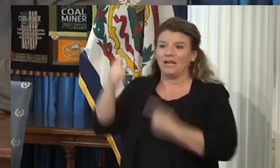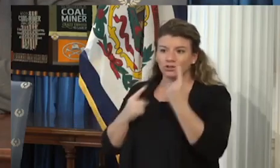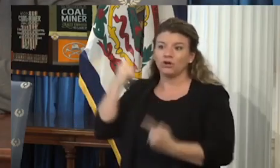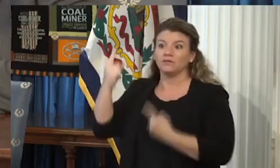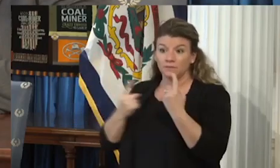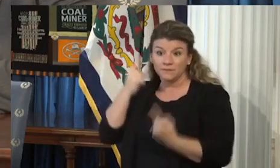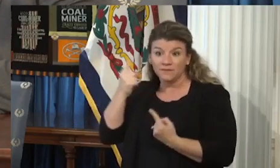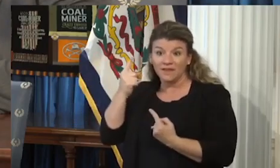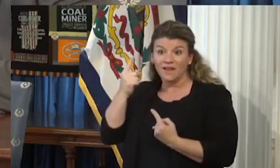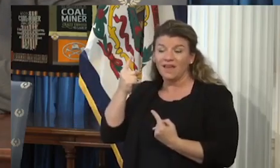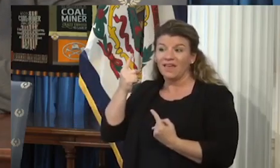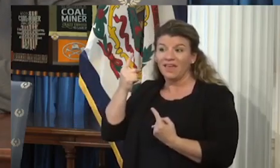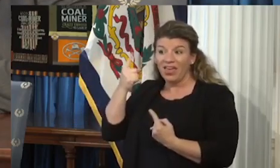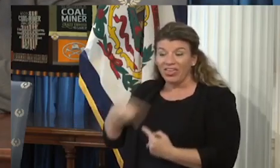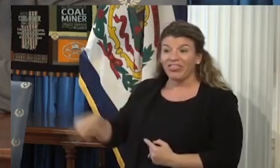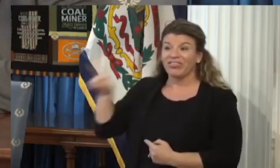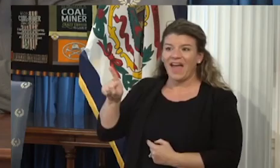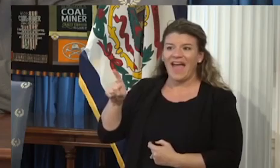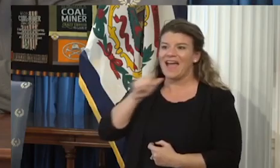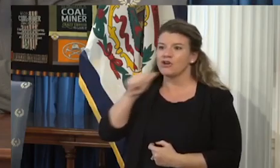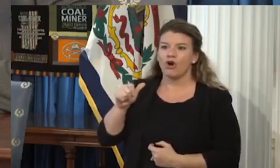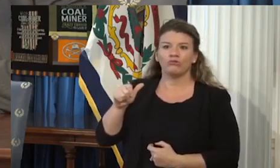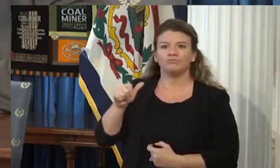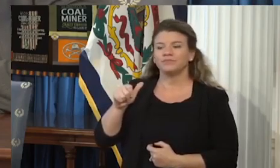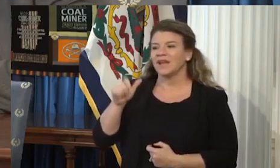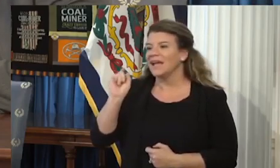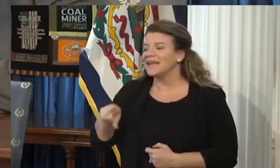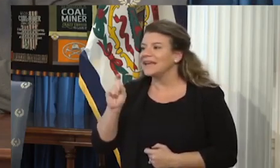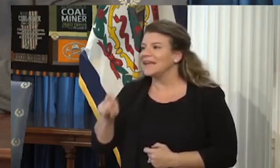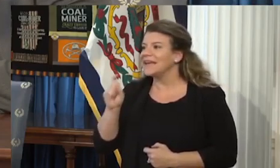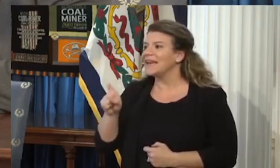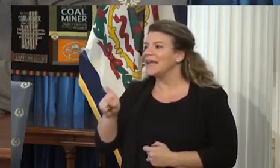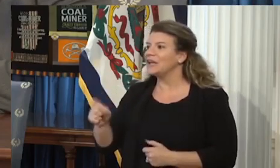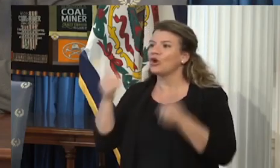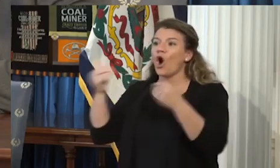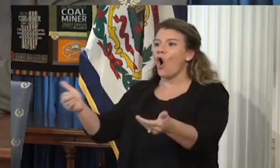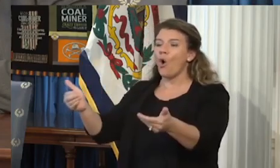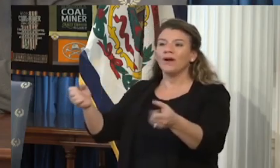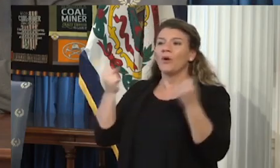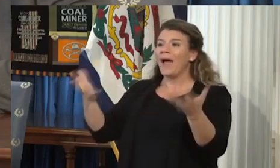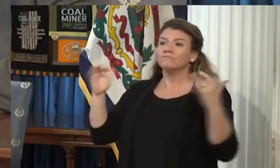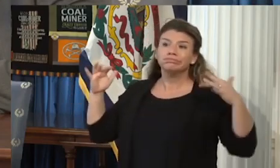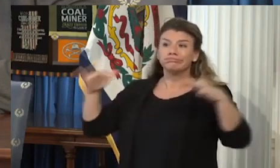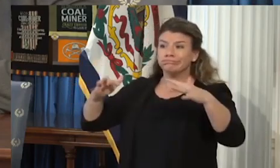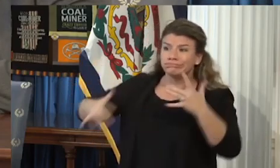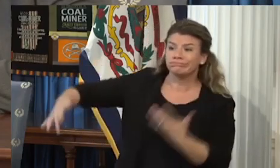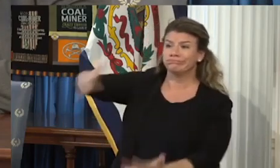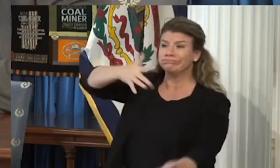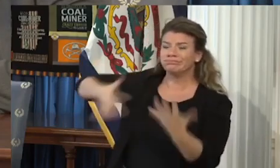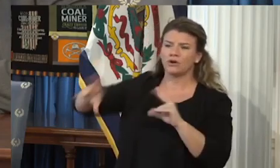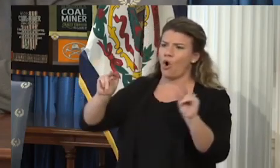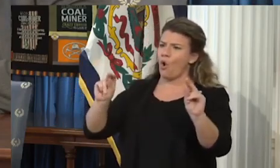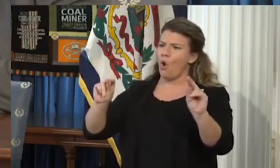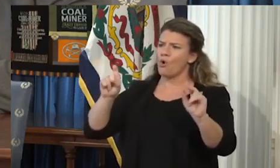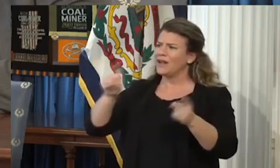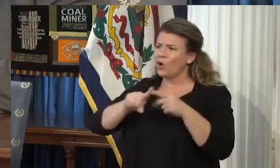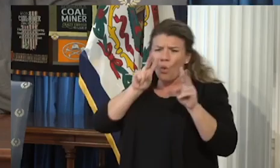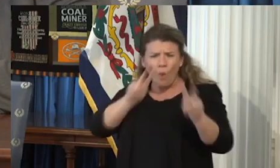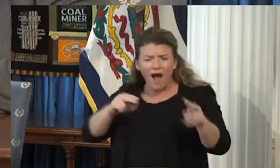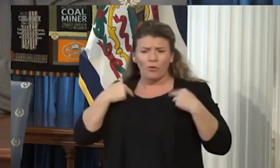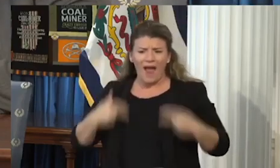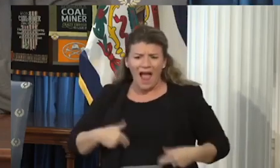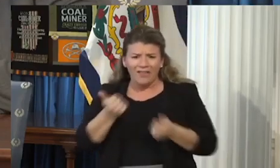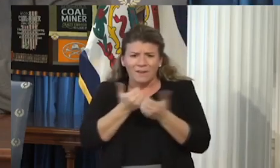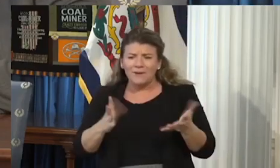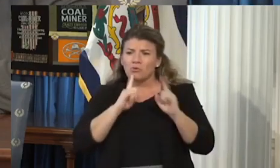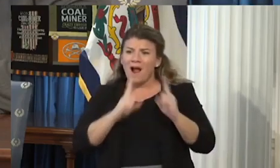They need not to just go and be in big gatherings. They need to watch their health and everything